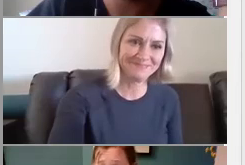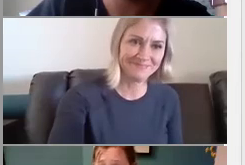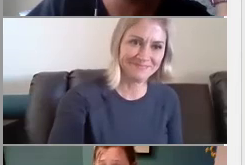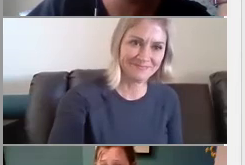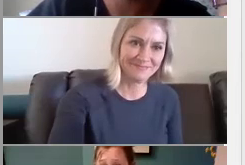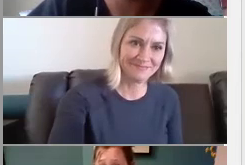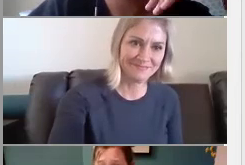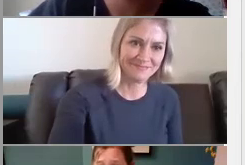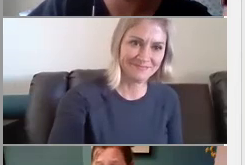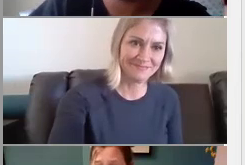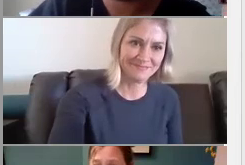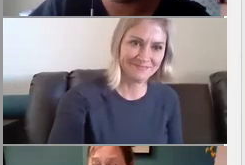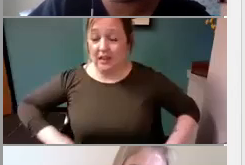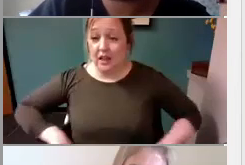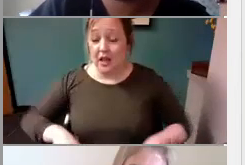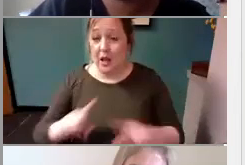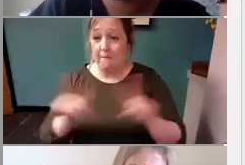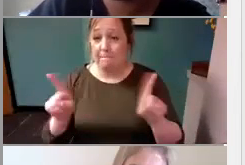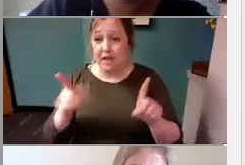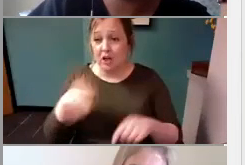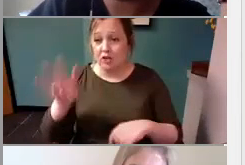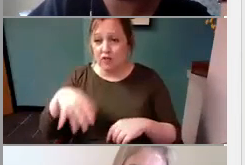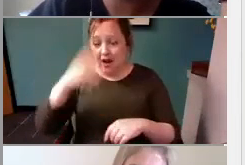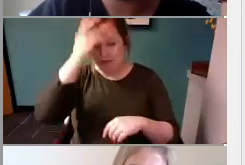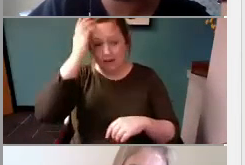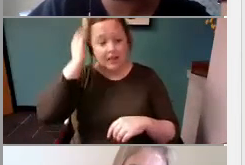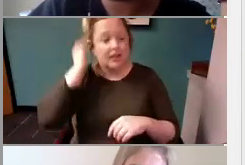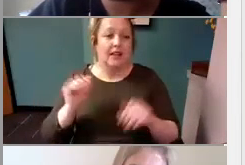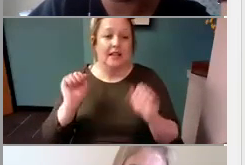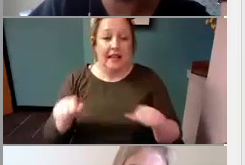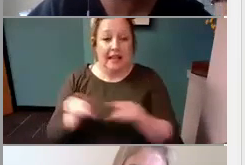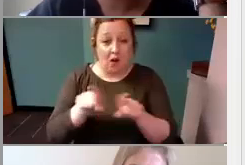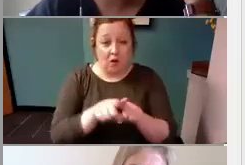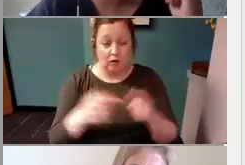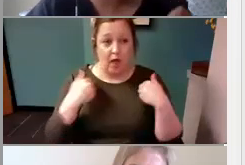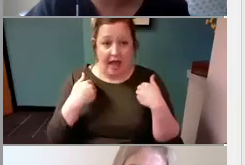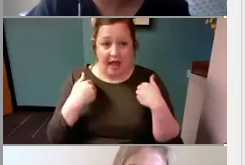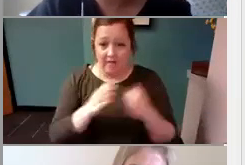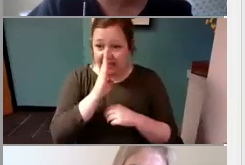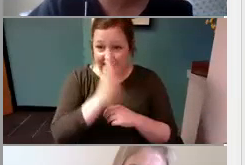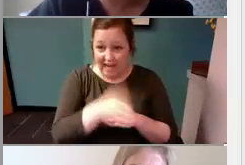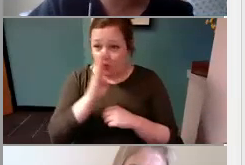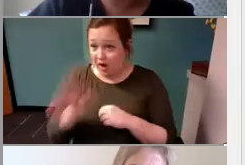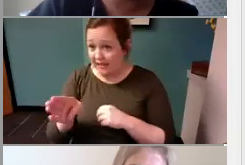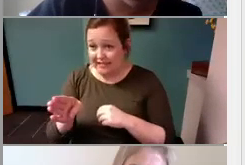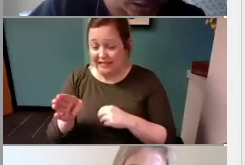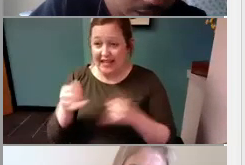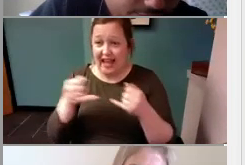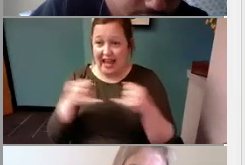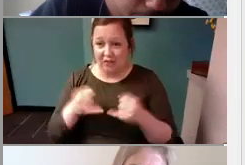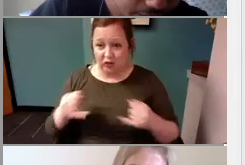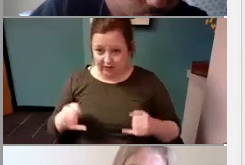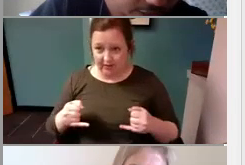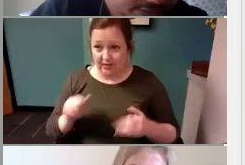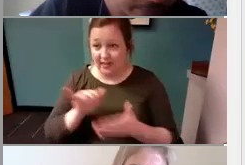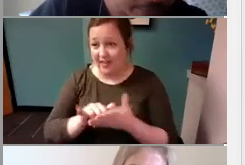graph can also have directed edges. So a directed edge of a graph essentially means that,